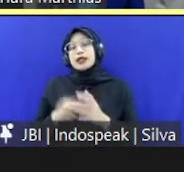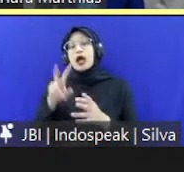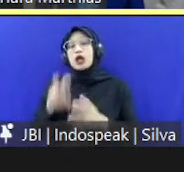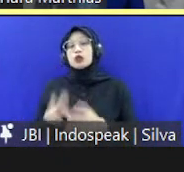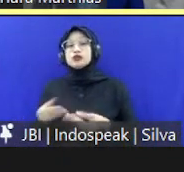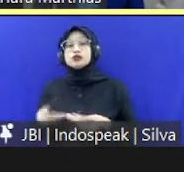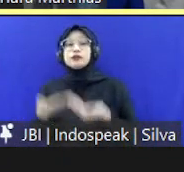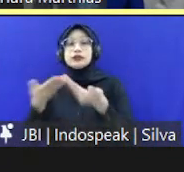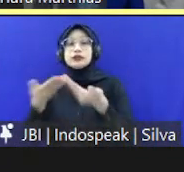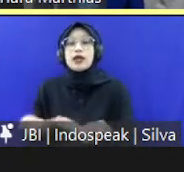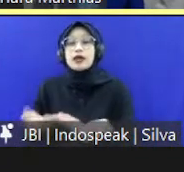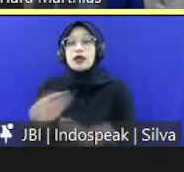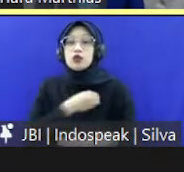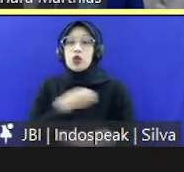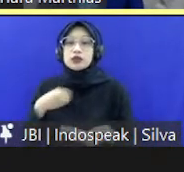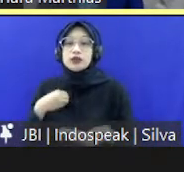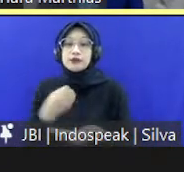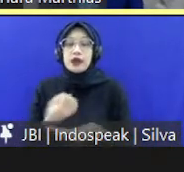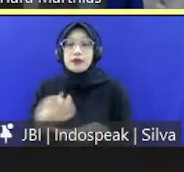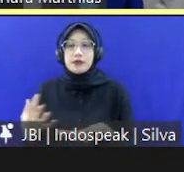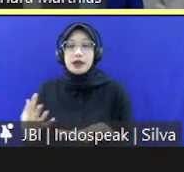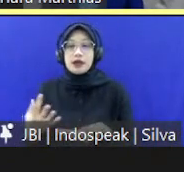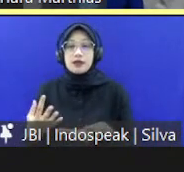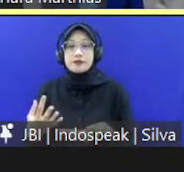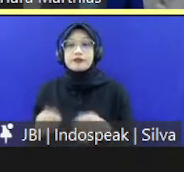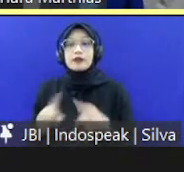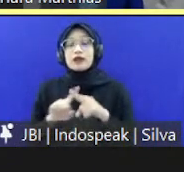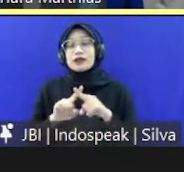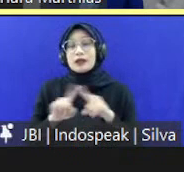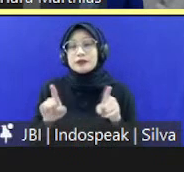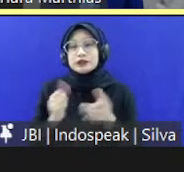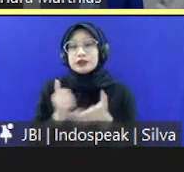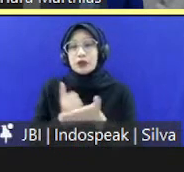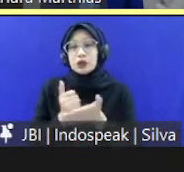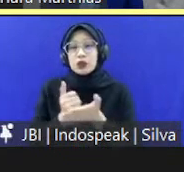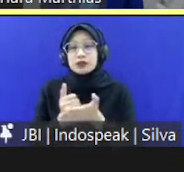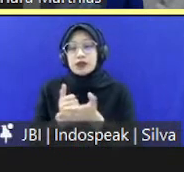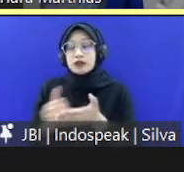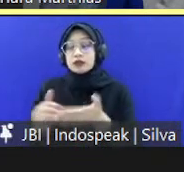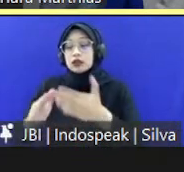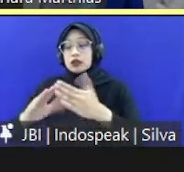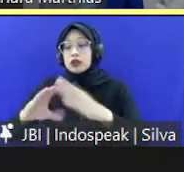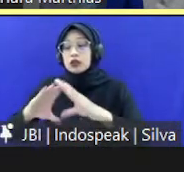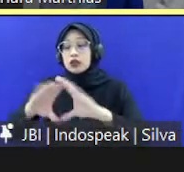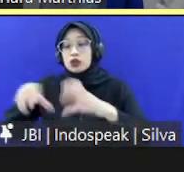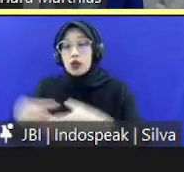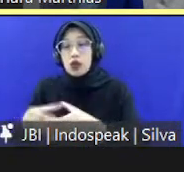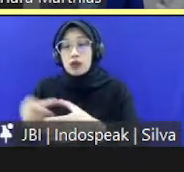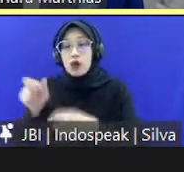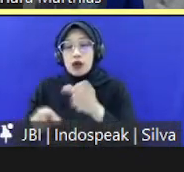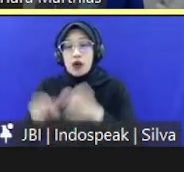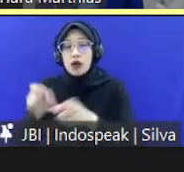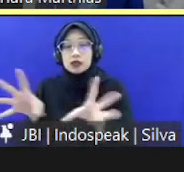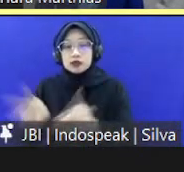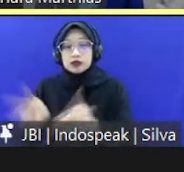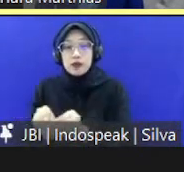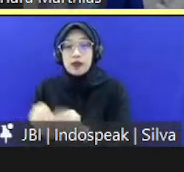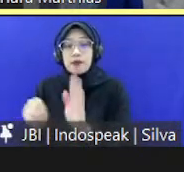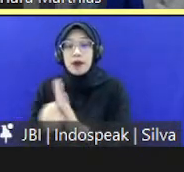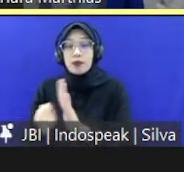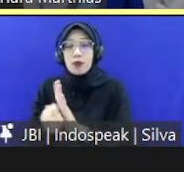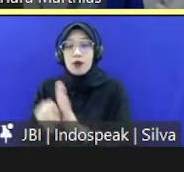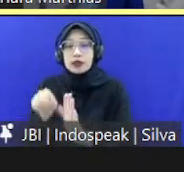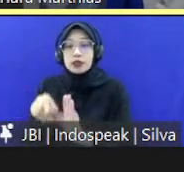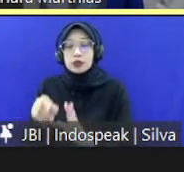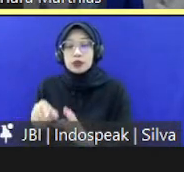workers. But we know this is only because the population is so small compared to Java Bali area, and the use of ratio would be detrimental to